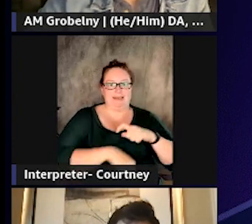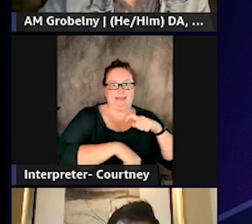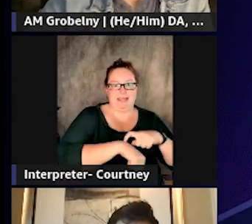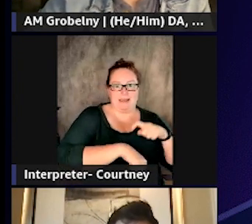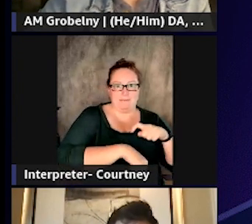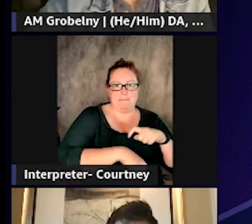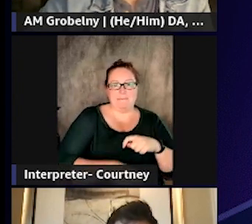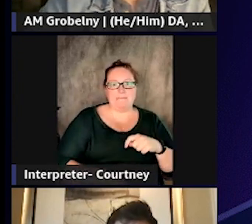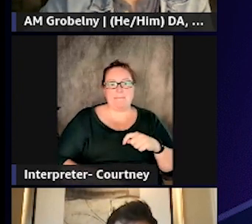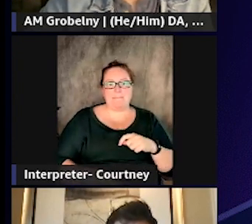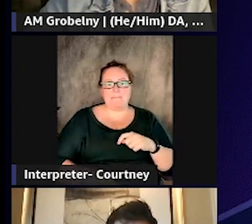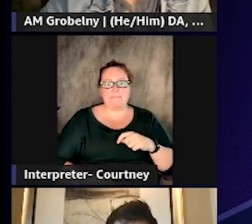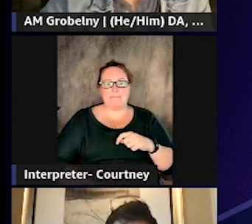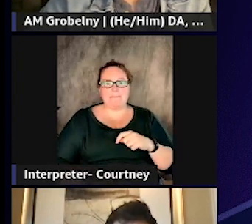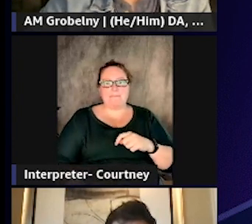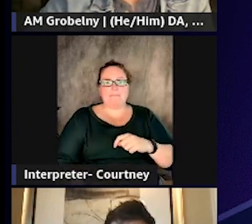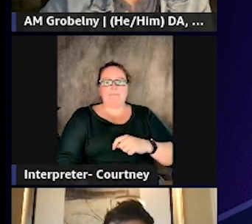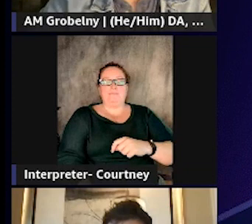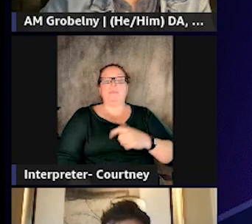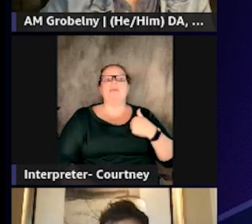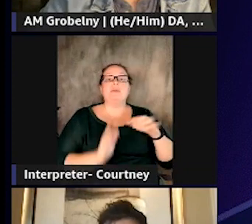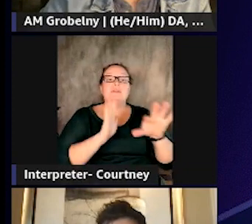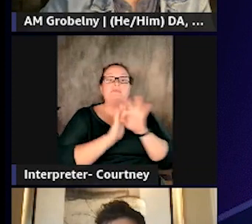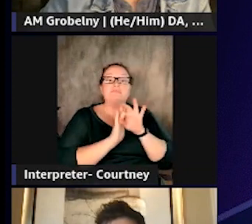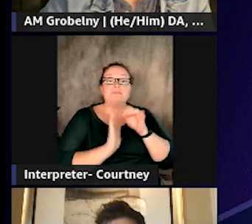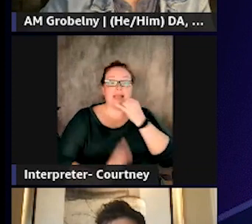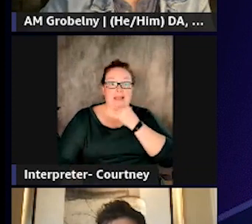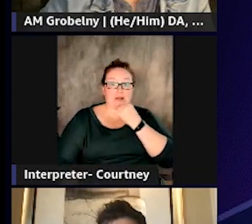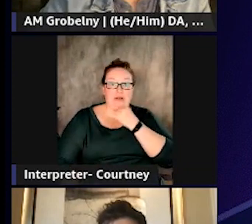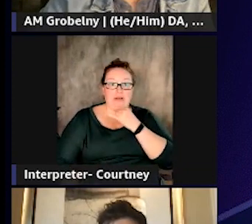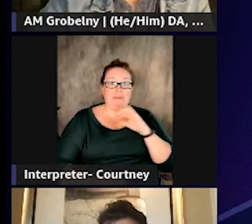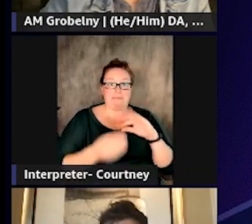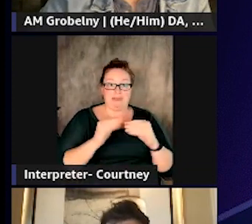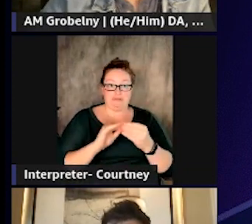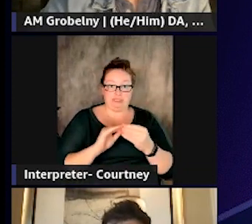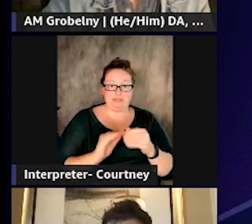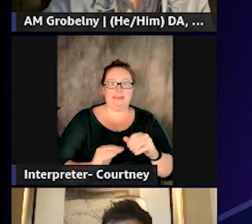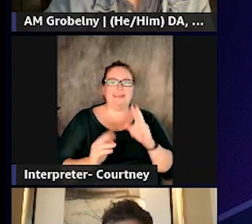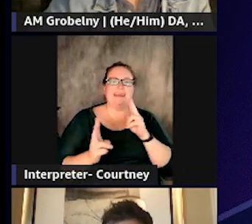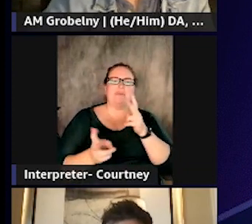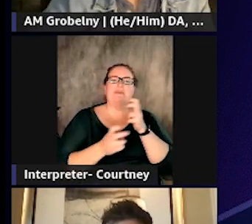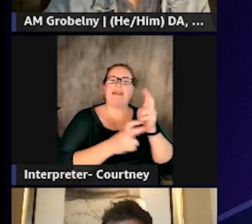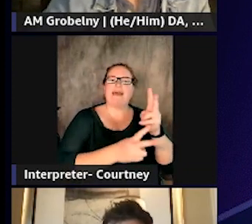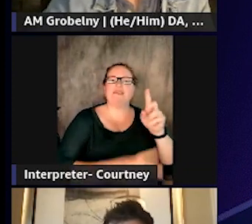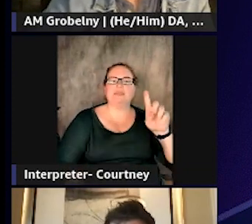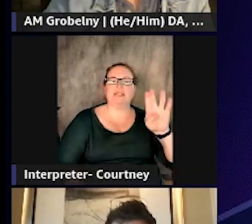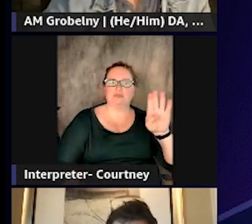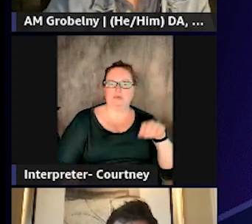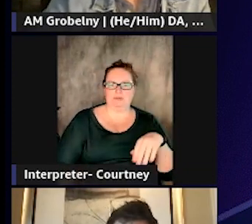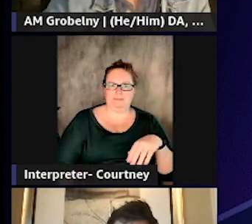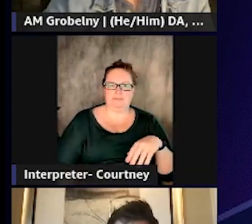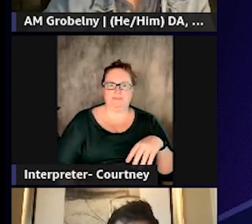accounts. I'm going to grab the error metrics, and I'm going to add those to a dashboard.